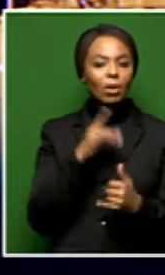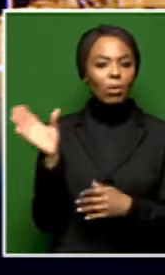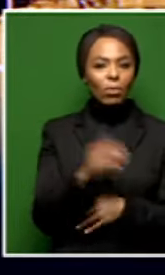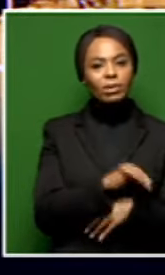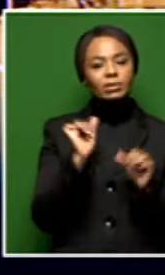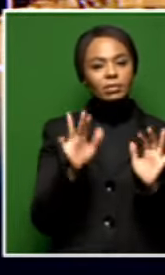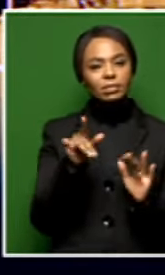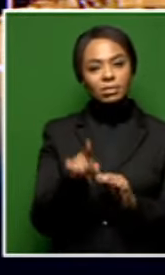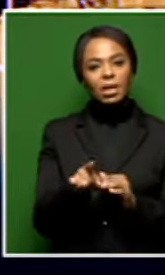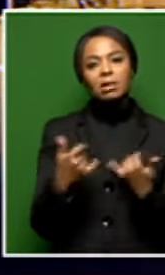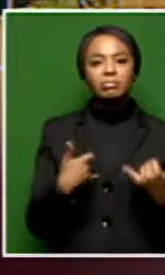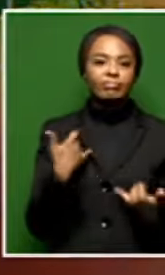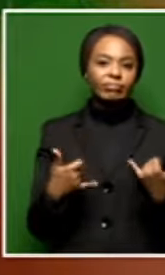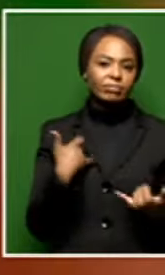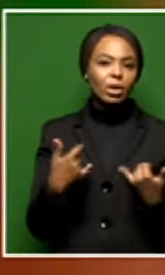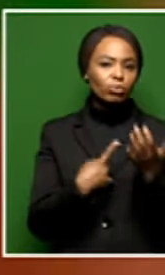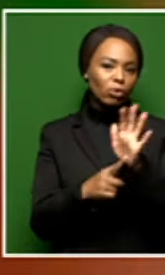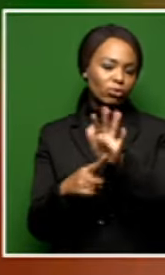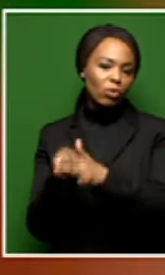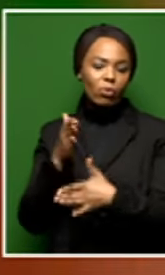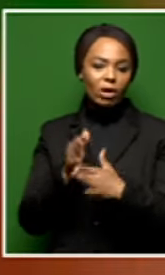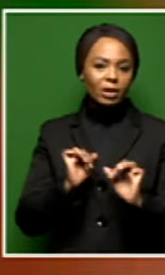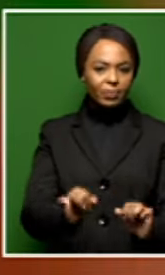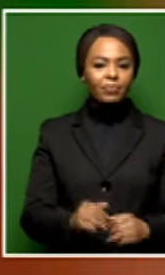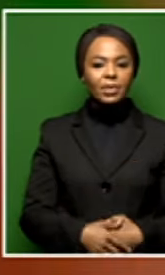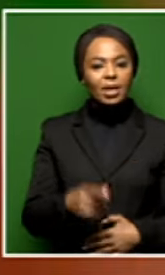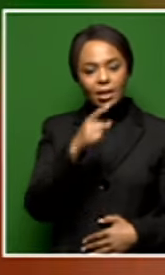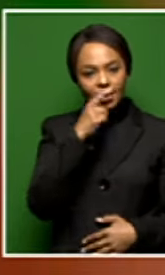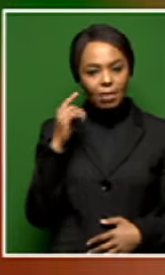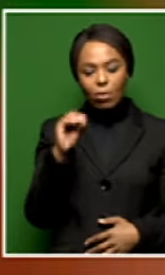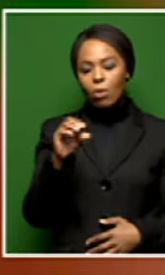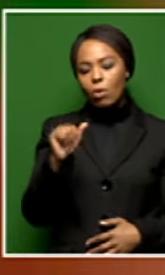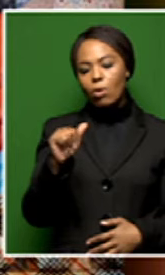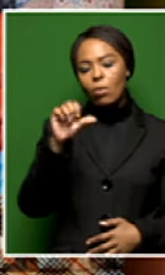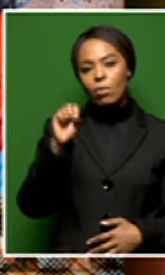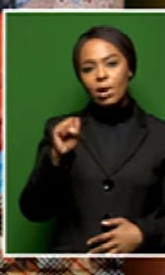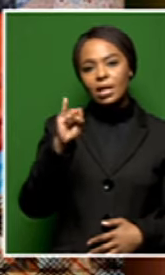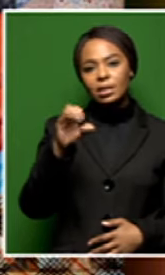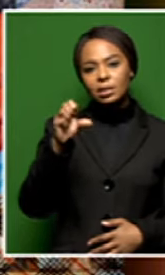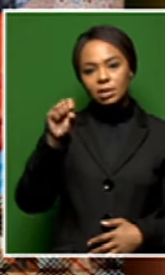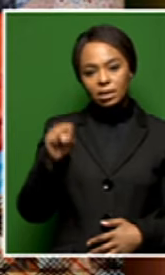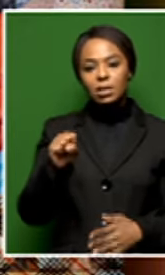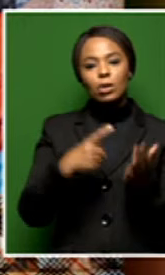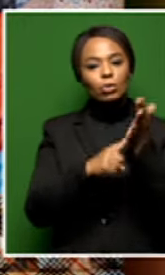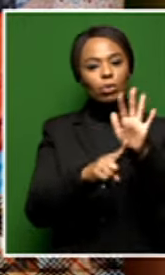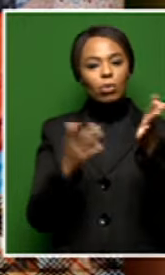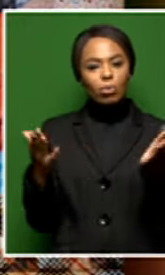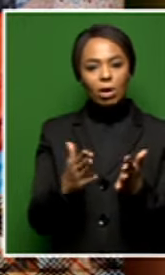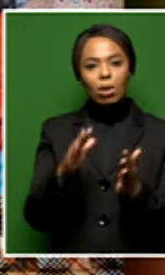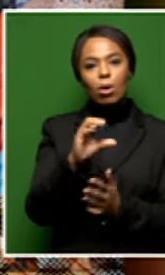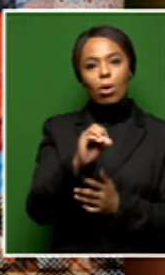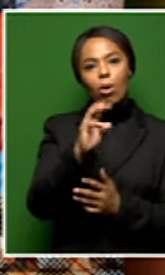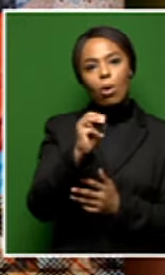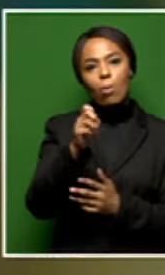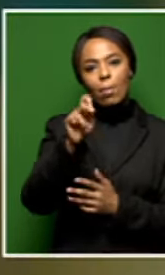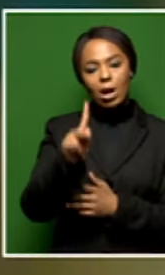opportunity to exhibit their artworks. The exhibition, that's under the theme The Oasis, is currently showing at the Hallmark Hotel in Johannesburg and